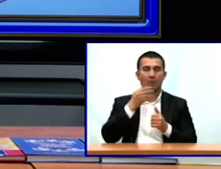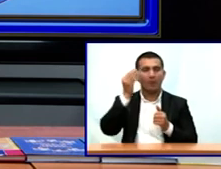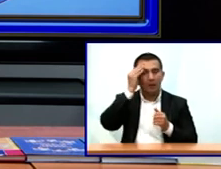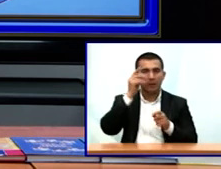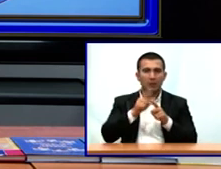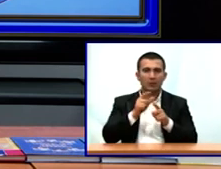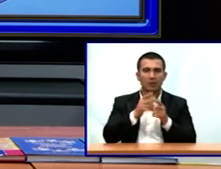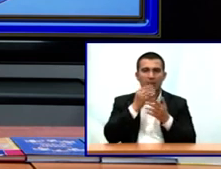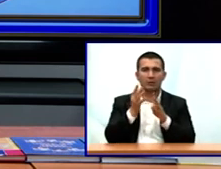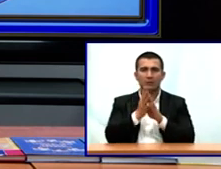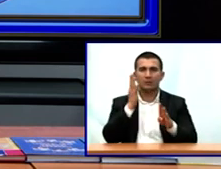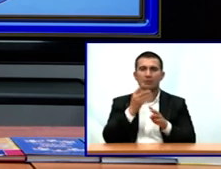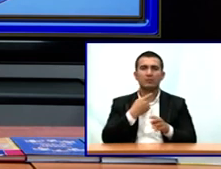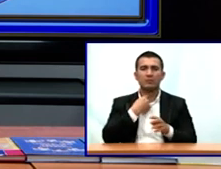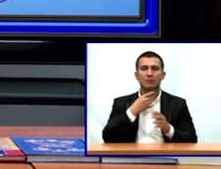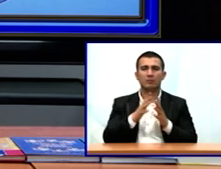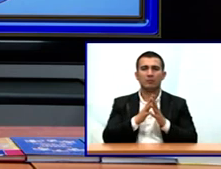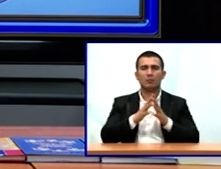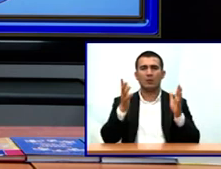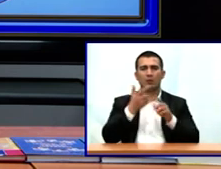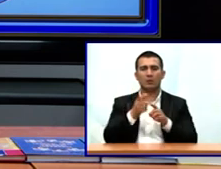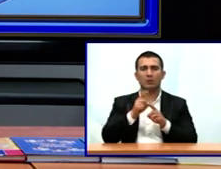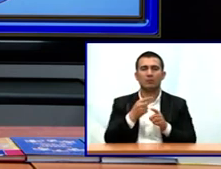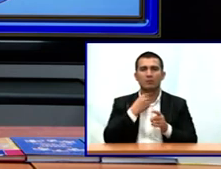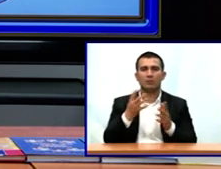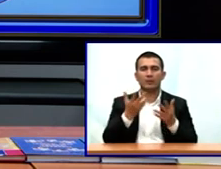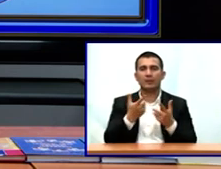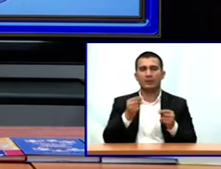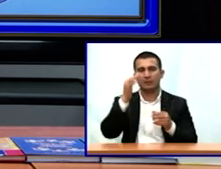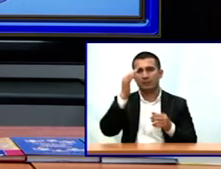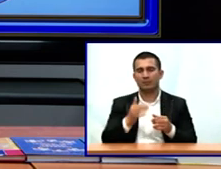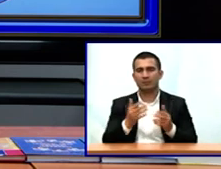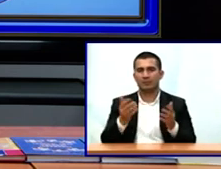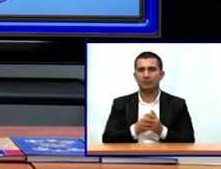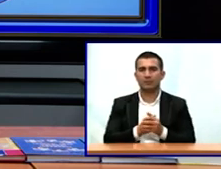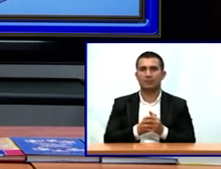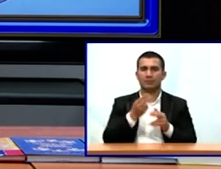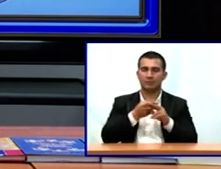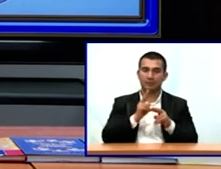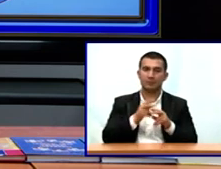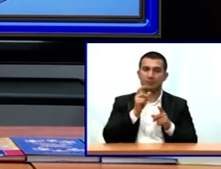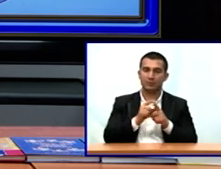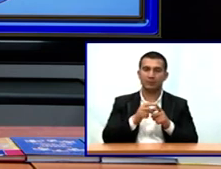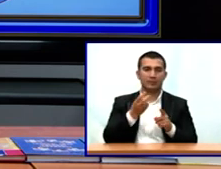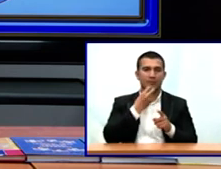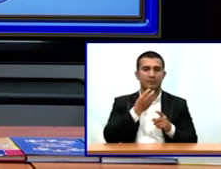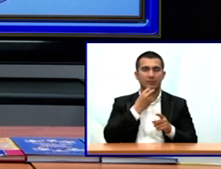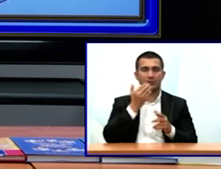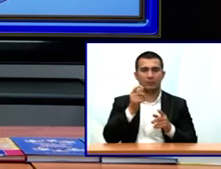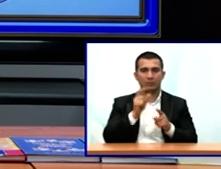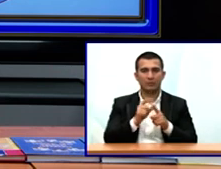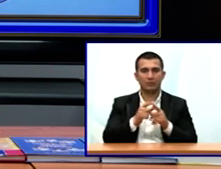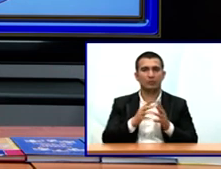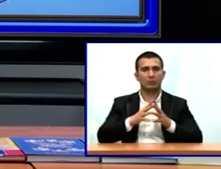qatoridan qaysi so'z nutqimizda ko'proq qo'llaniladi? Albatta, kulmoq so'zi nutqimizda